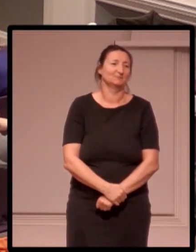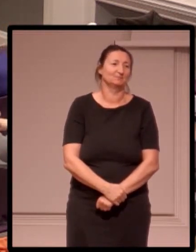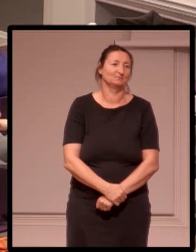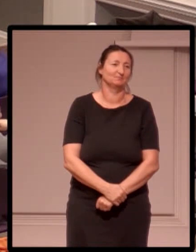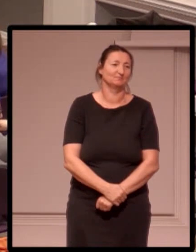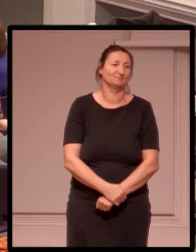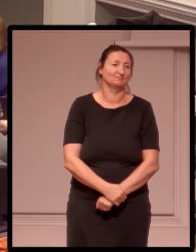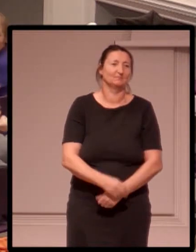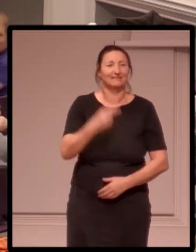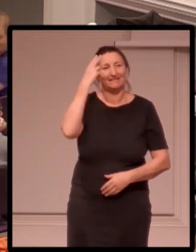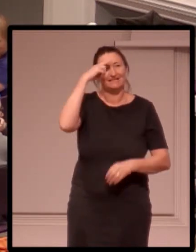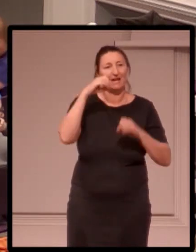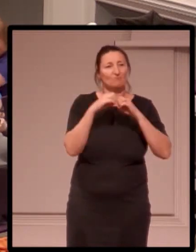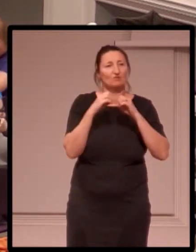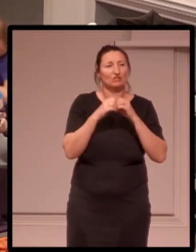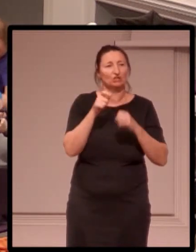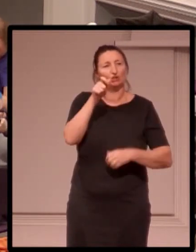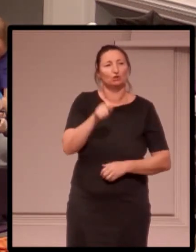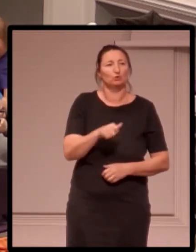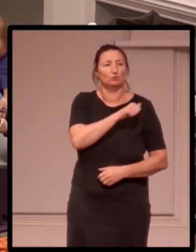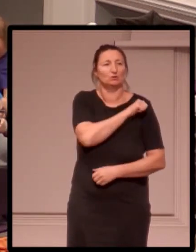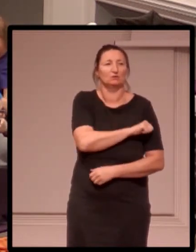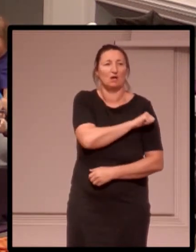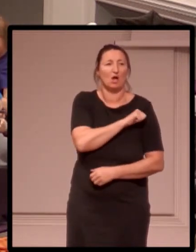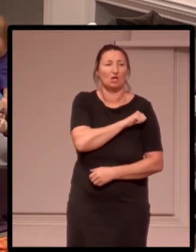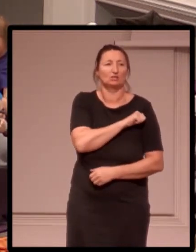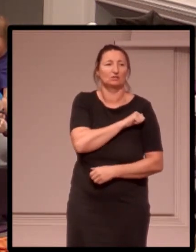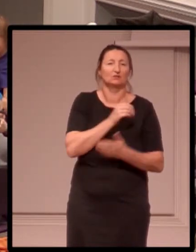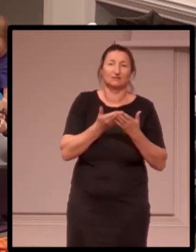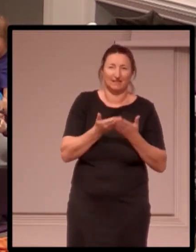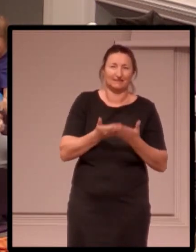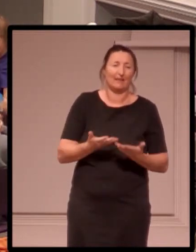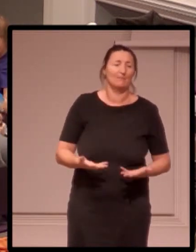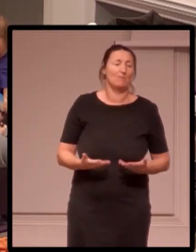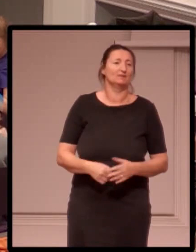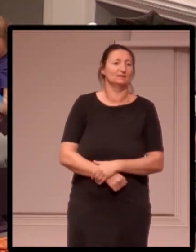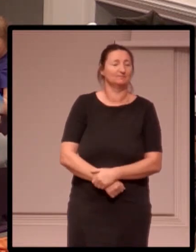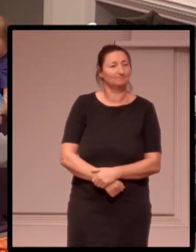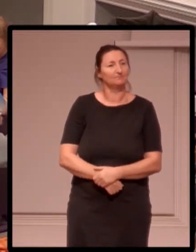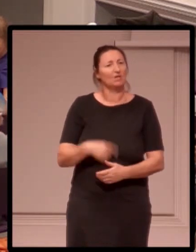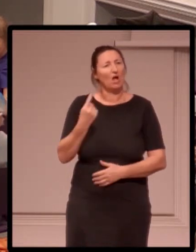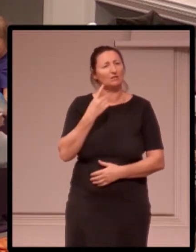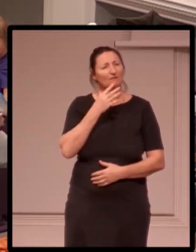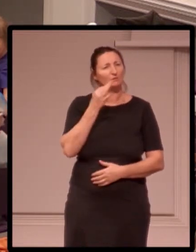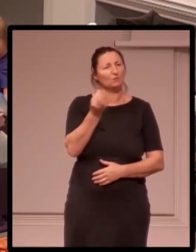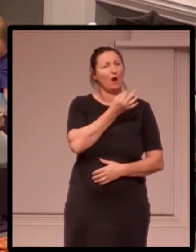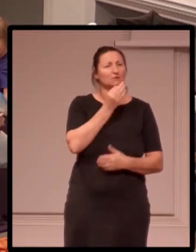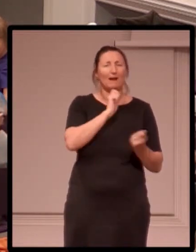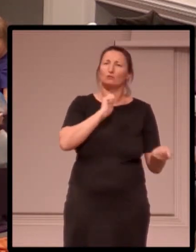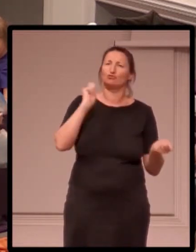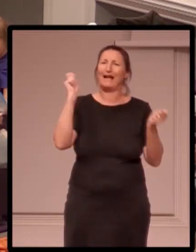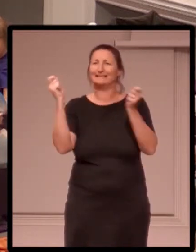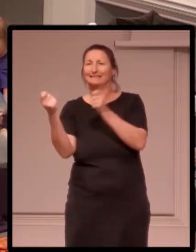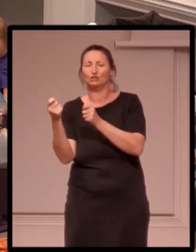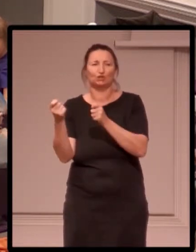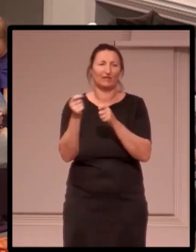there. Hello, my name's Bridget. I'm a student nurse, actually, a children's student nurse. And I have a question about just transitioning.